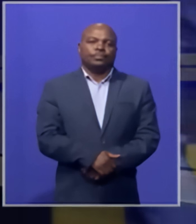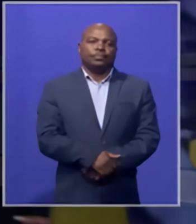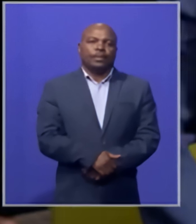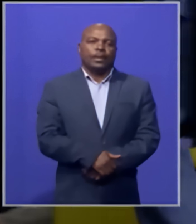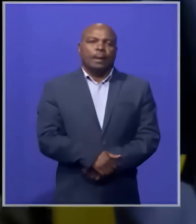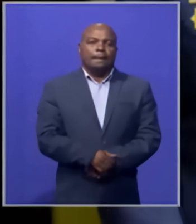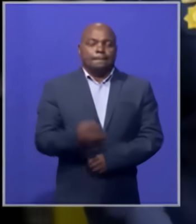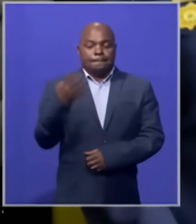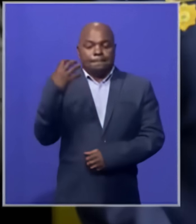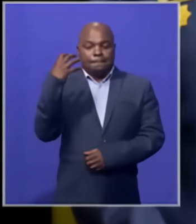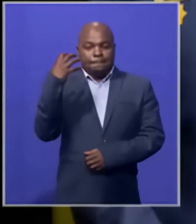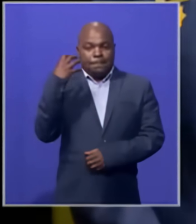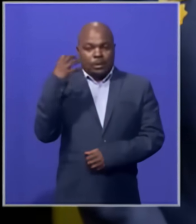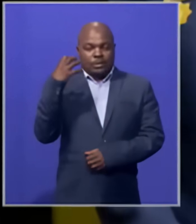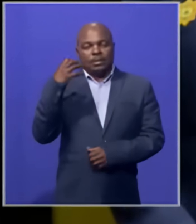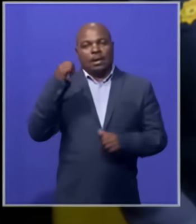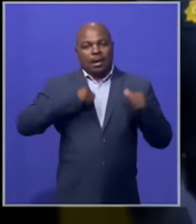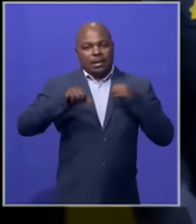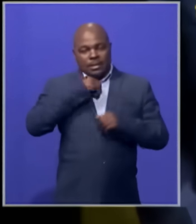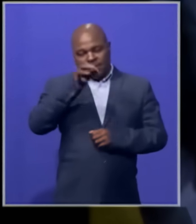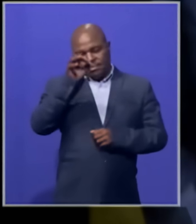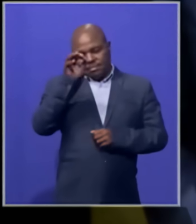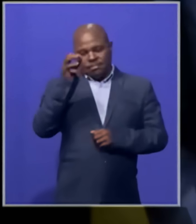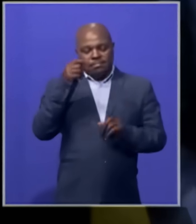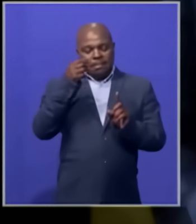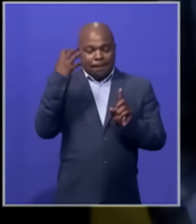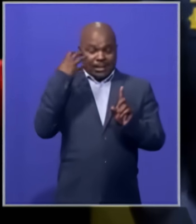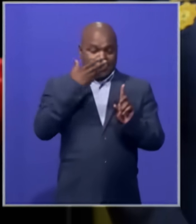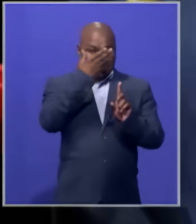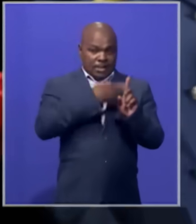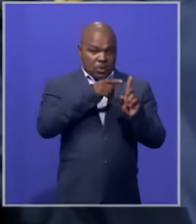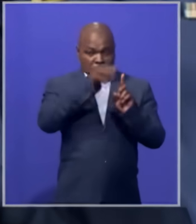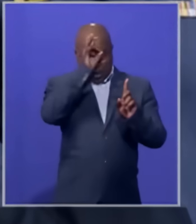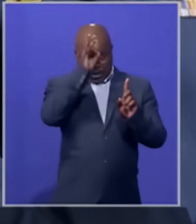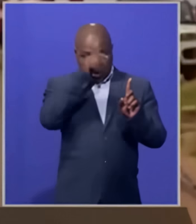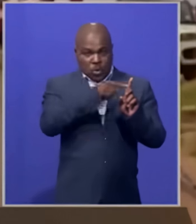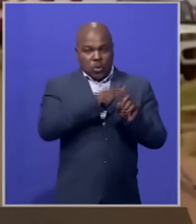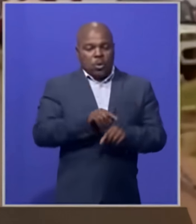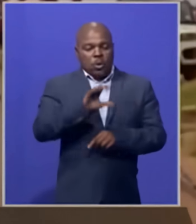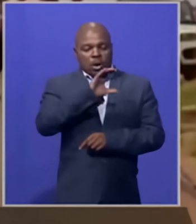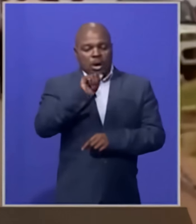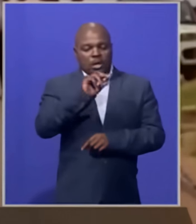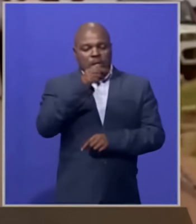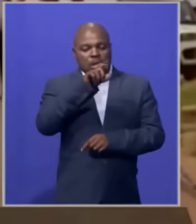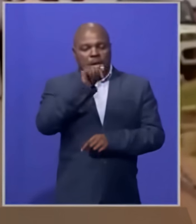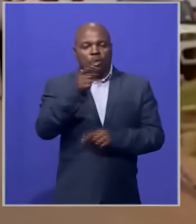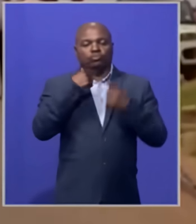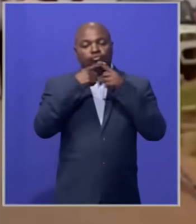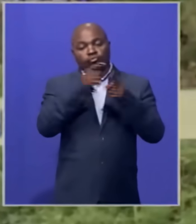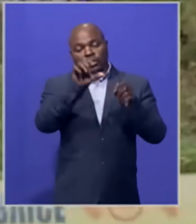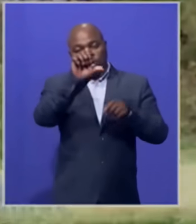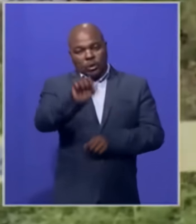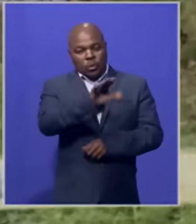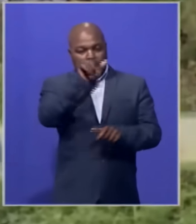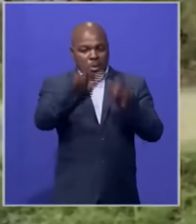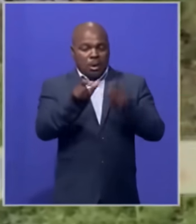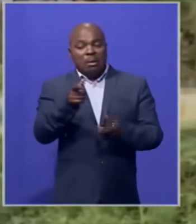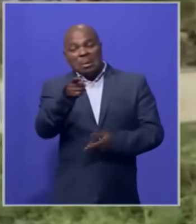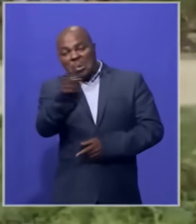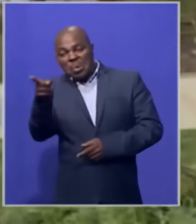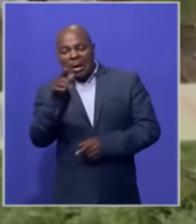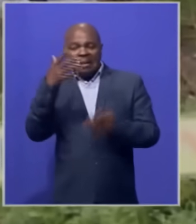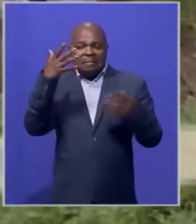Tona ya maphodisa Motšwaoswere Firoz Kachalia o thomile ka go romela molaetša o tšwa go pelong go maAfrika Borwa kudu-kudu go bao ba bile go ba tšwa setlhabelo ba